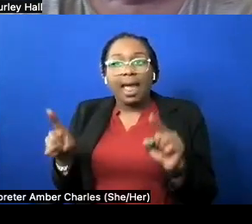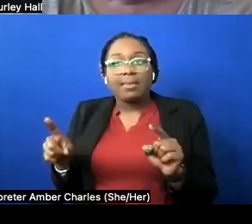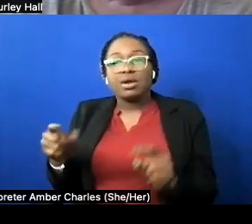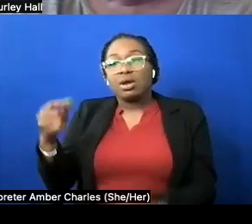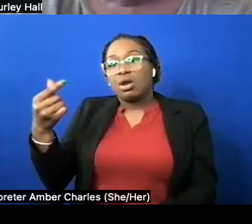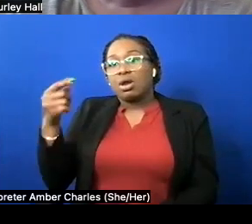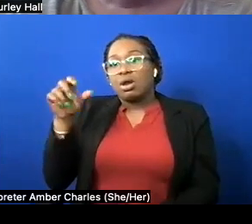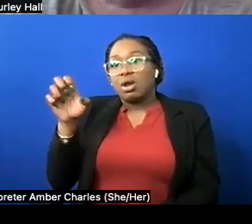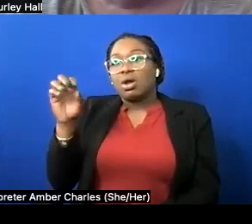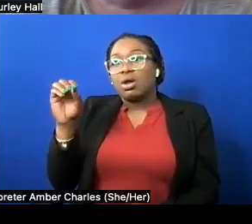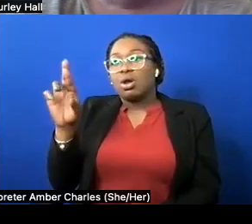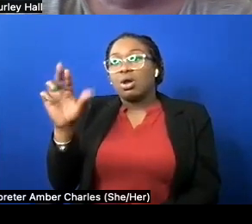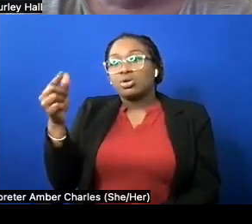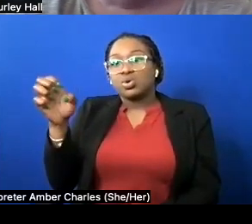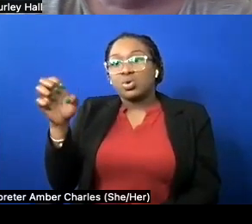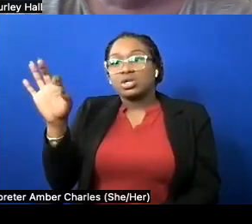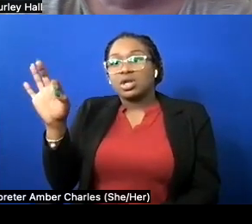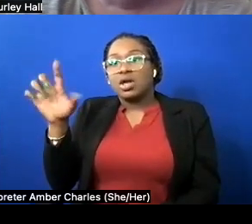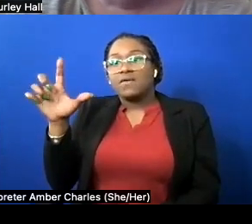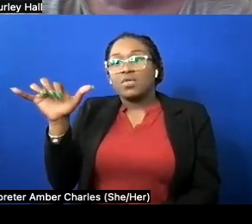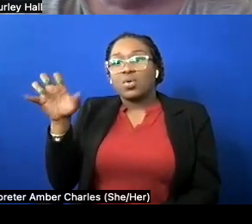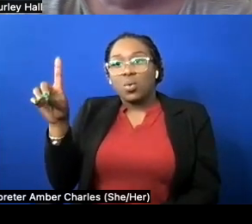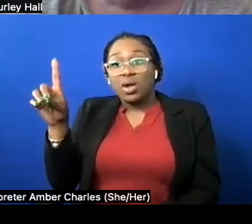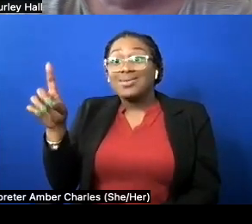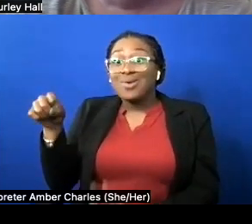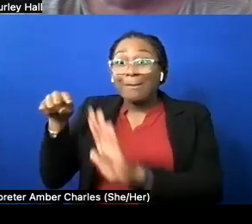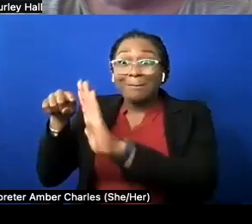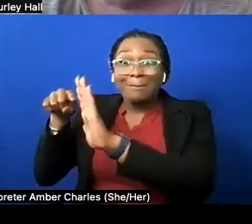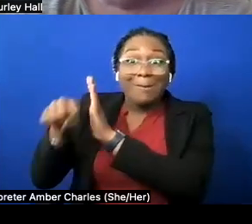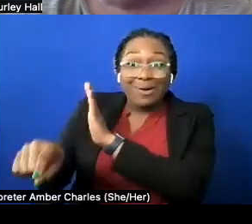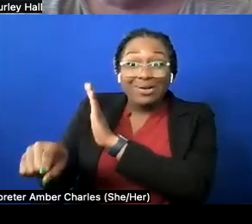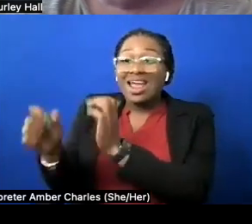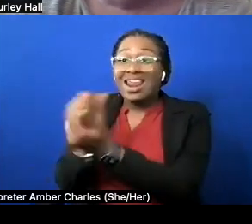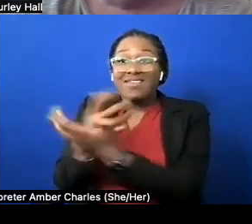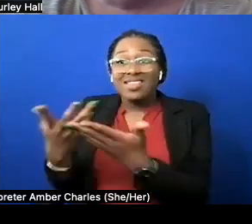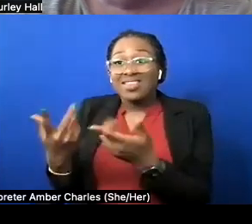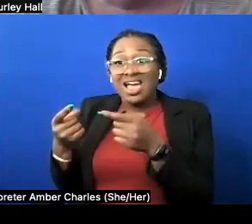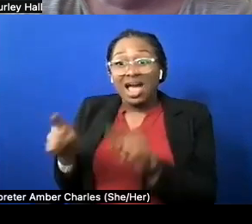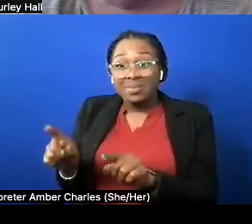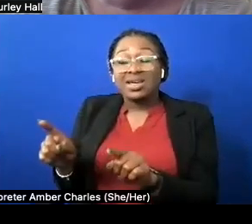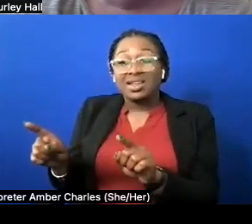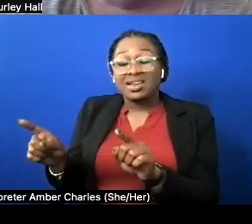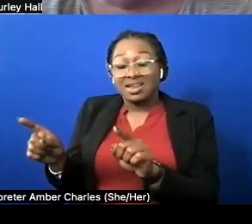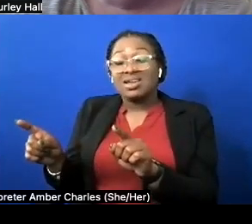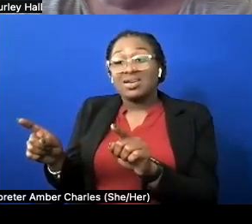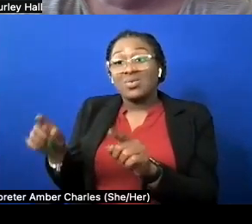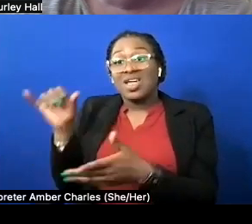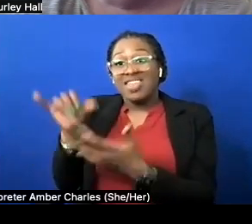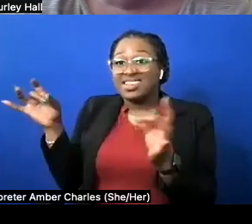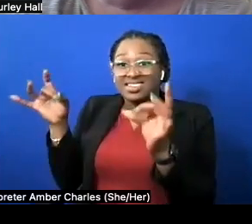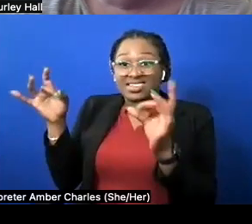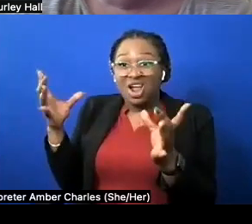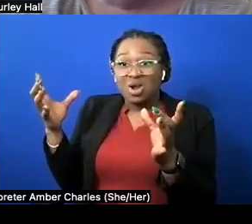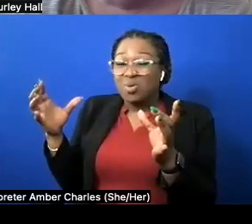was murdered, and everything that accompanied that horrendous act of terrorism.